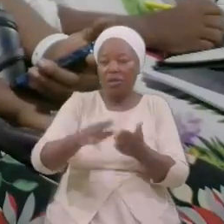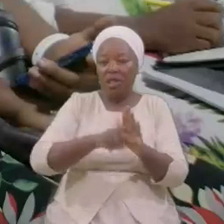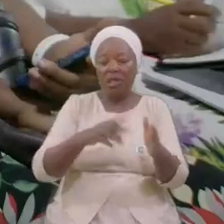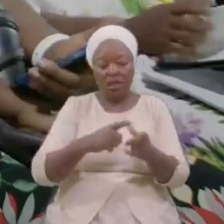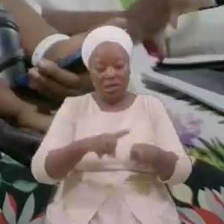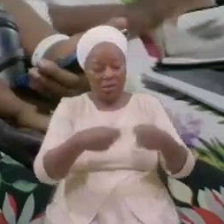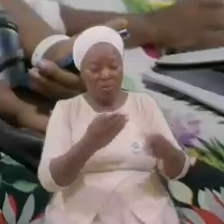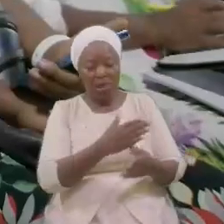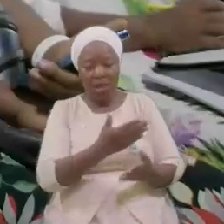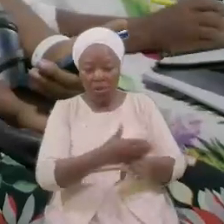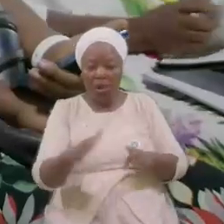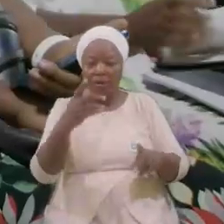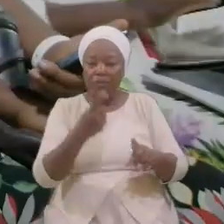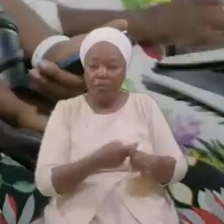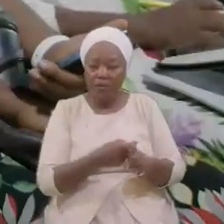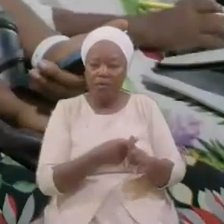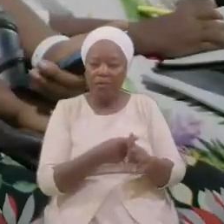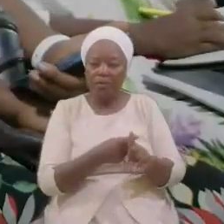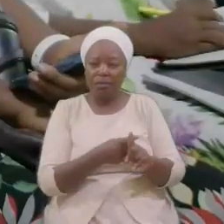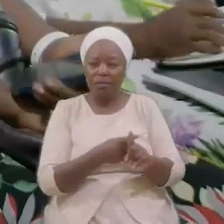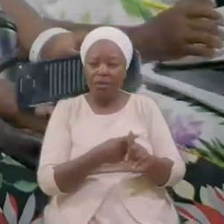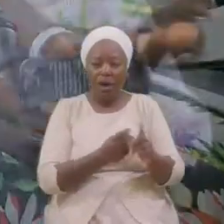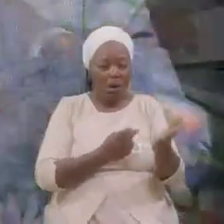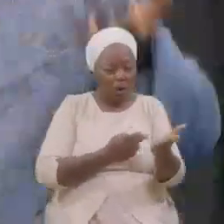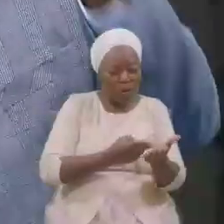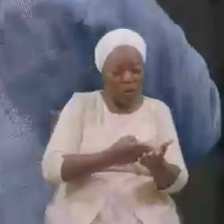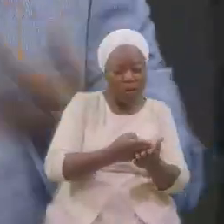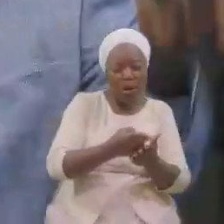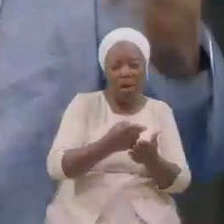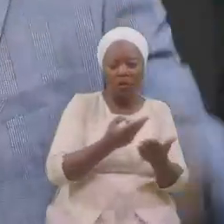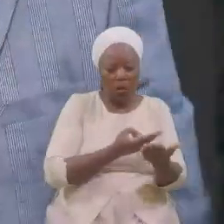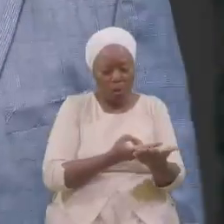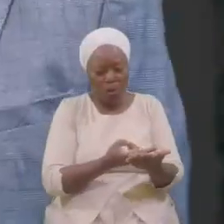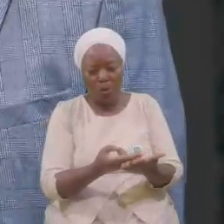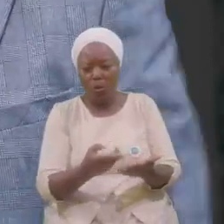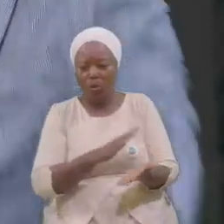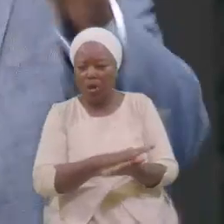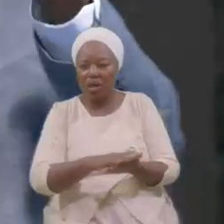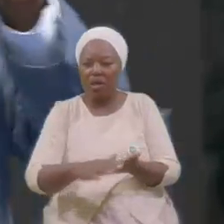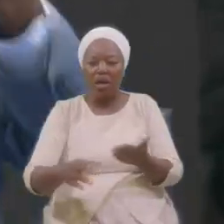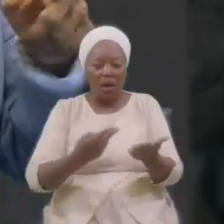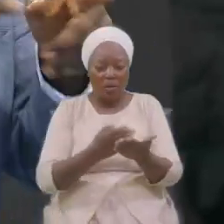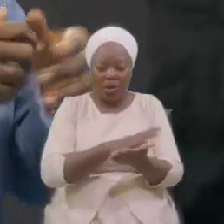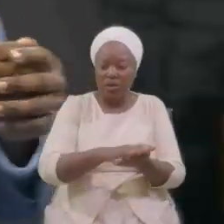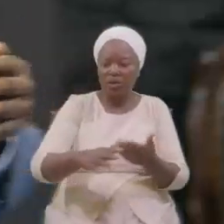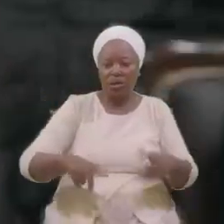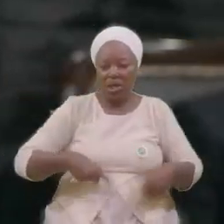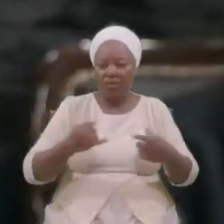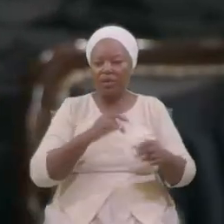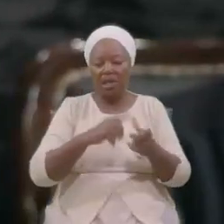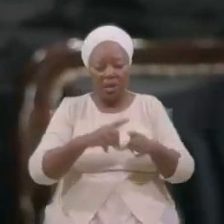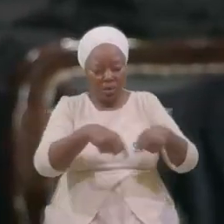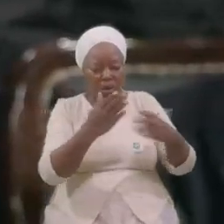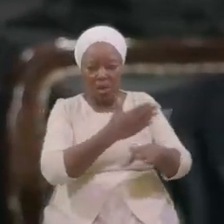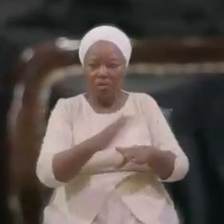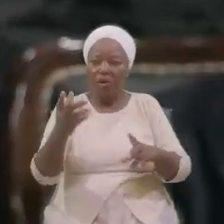away from honest, holy, righteous living, is gone away from